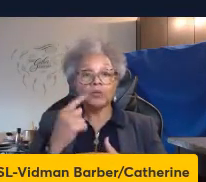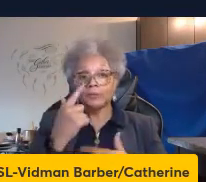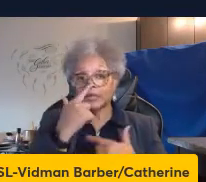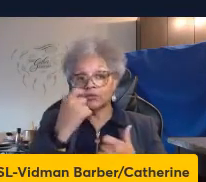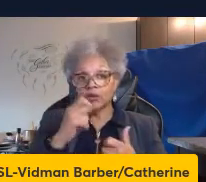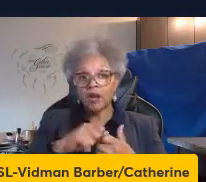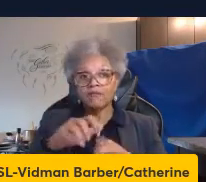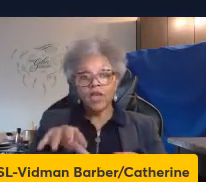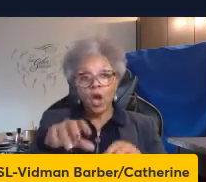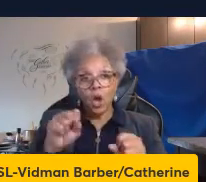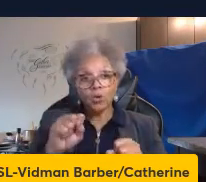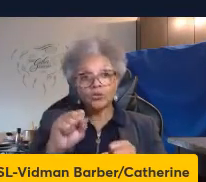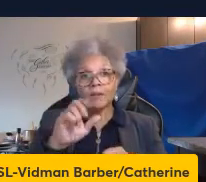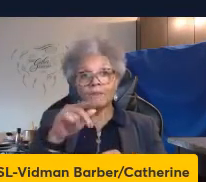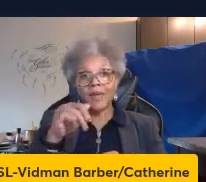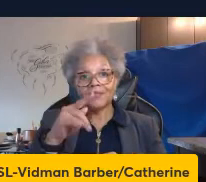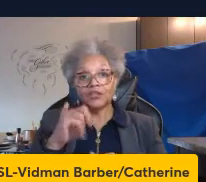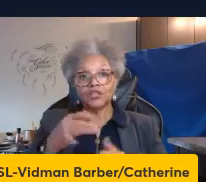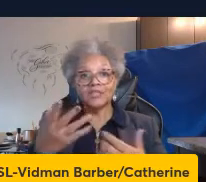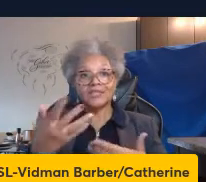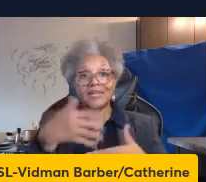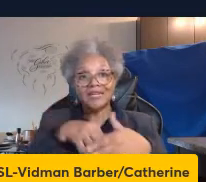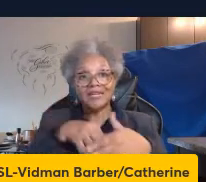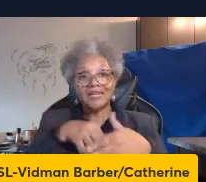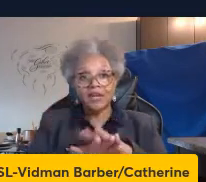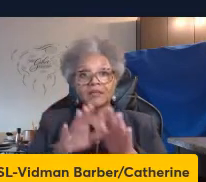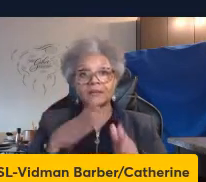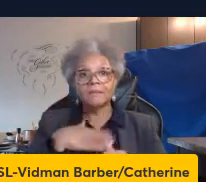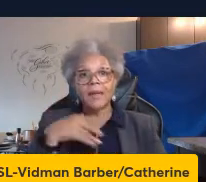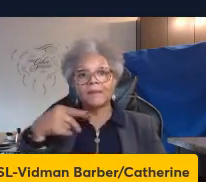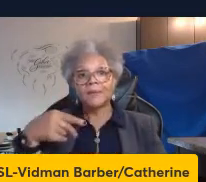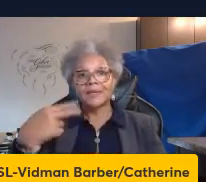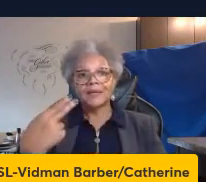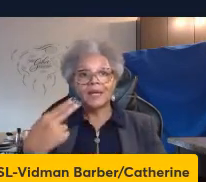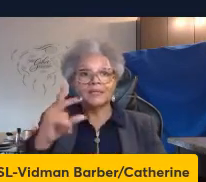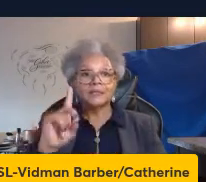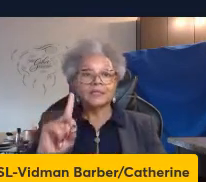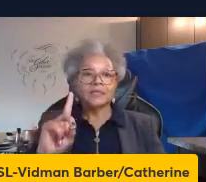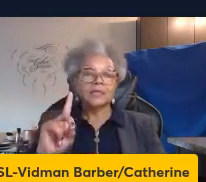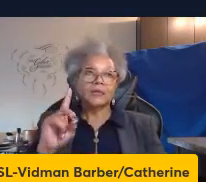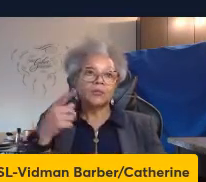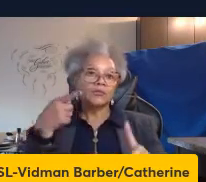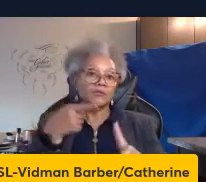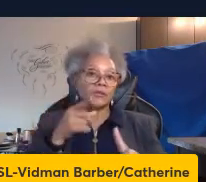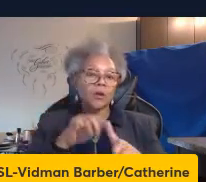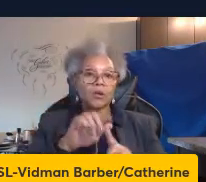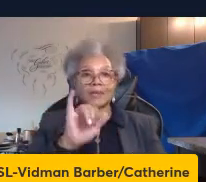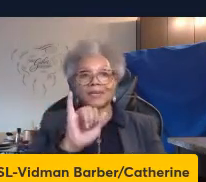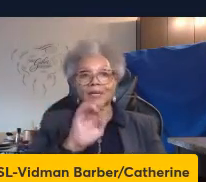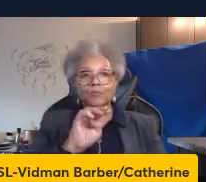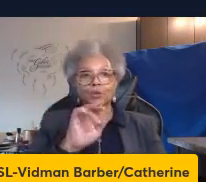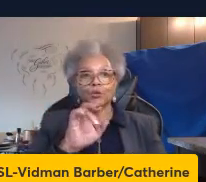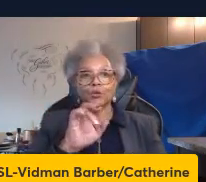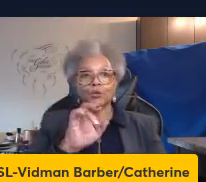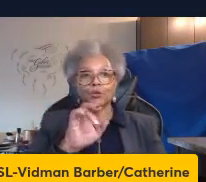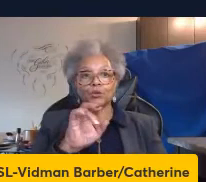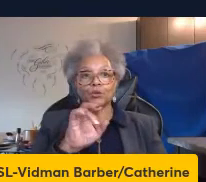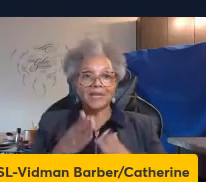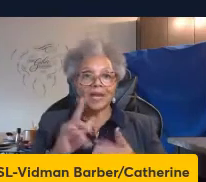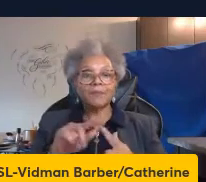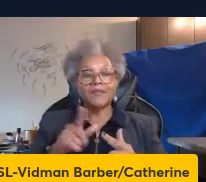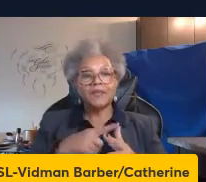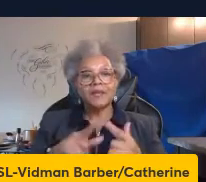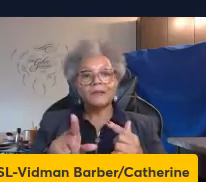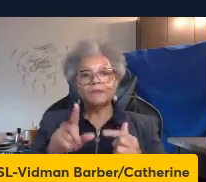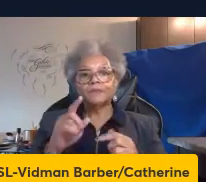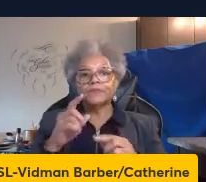pathogen interface, and so my PhD was more on the immunology side. But then when it came time